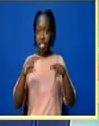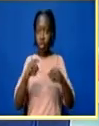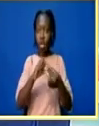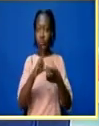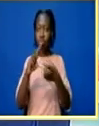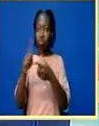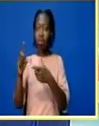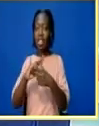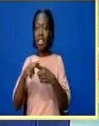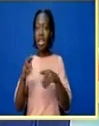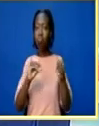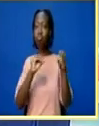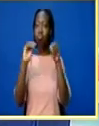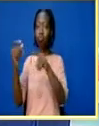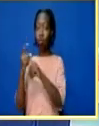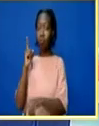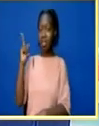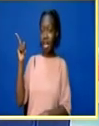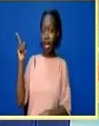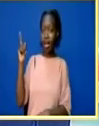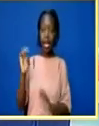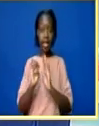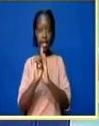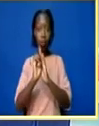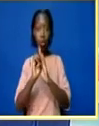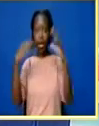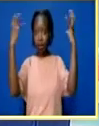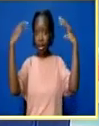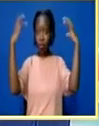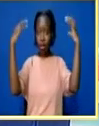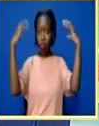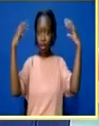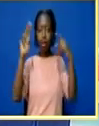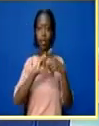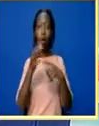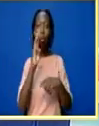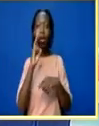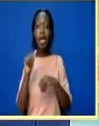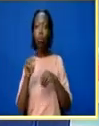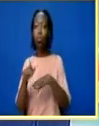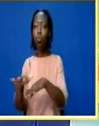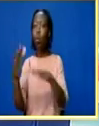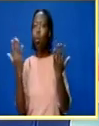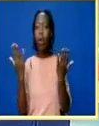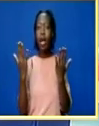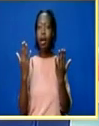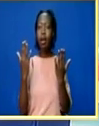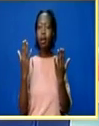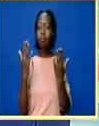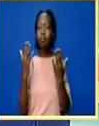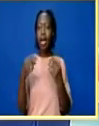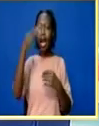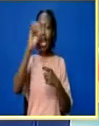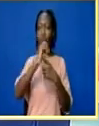from here, mm, and it was raining, mm, let's say it's raining. Yes. Where is the water going to flow towards? It's going the to top part or the lower part? No, the lower